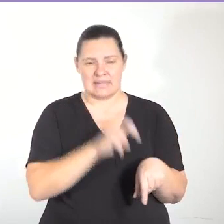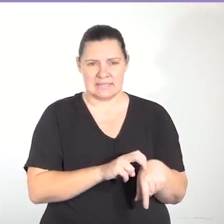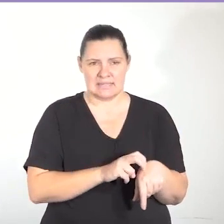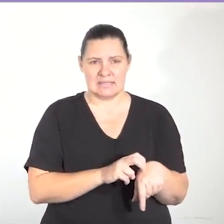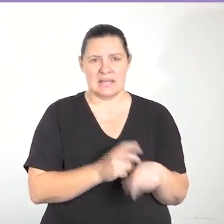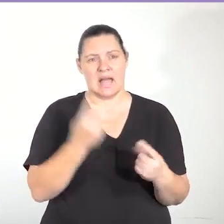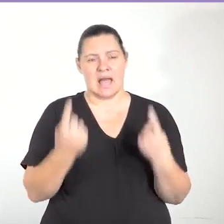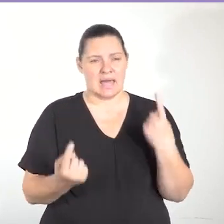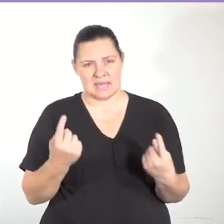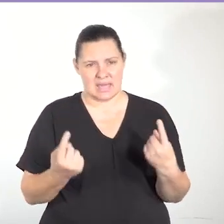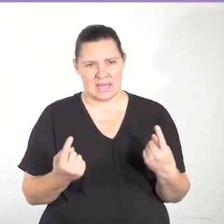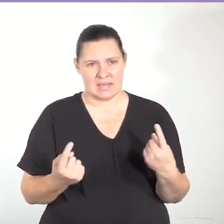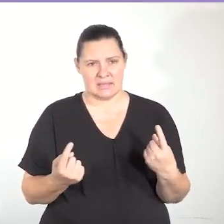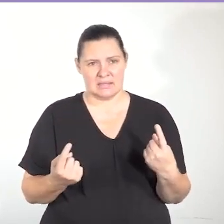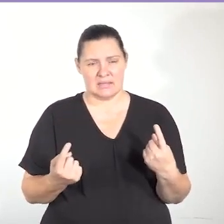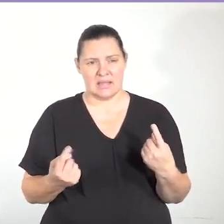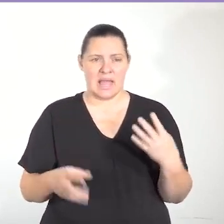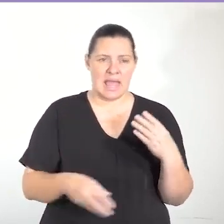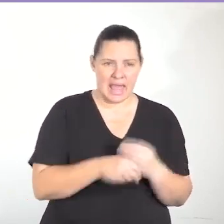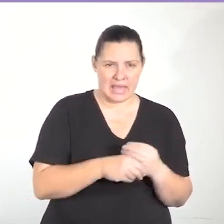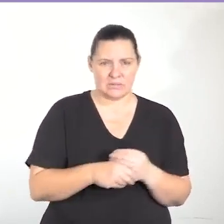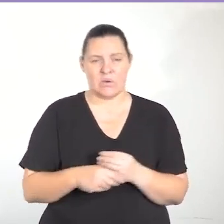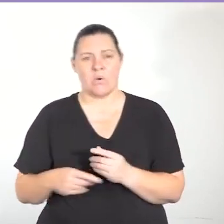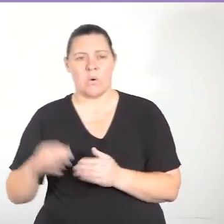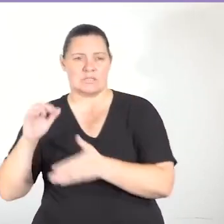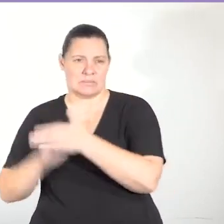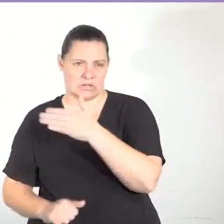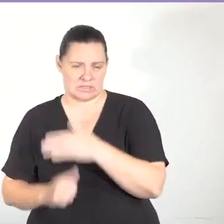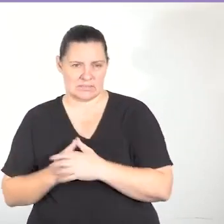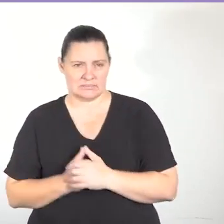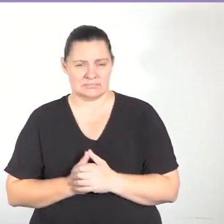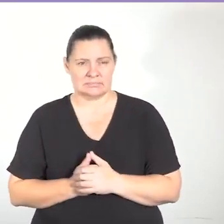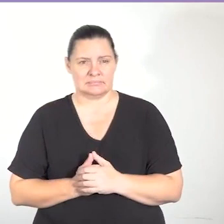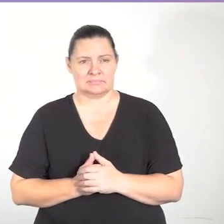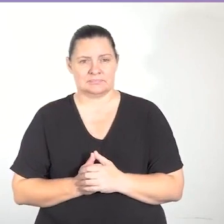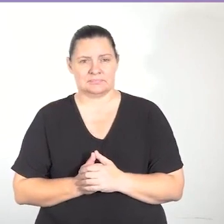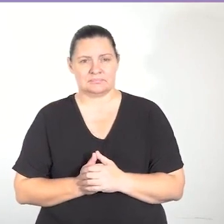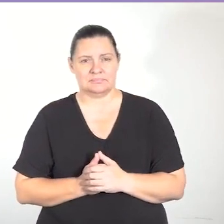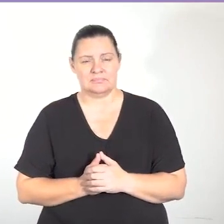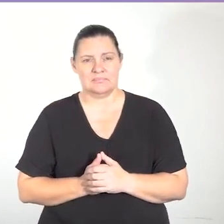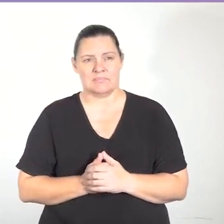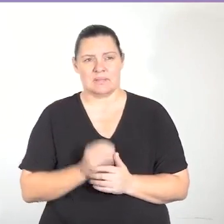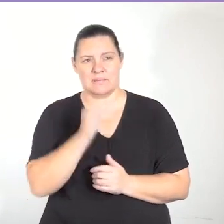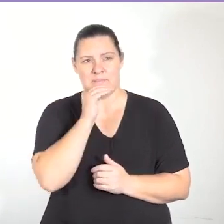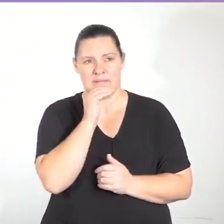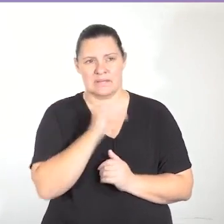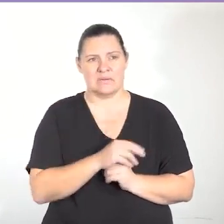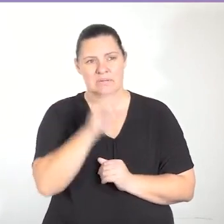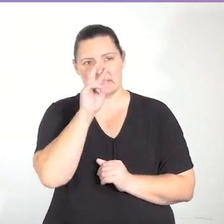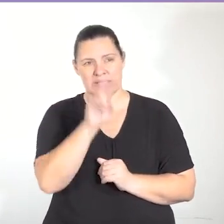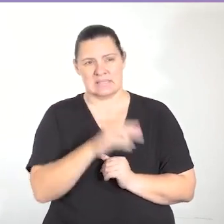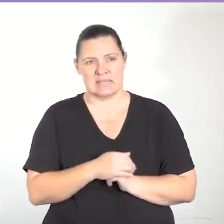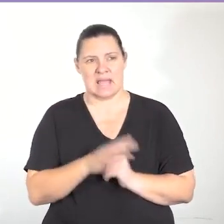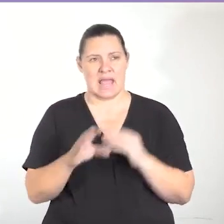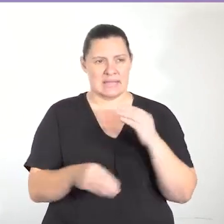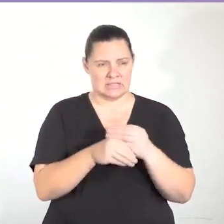need to work on either side of the addition or the subtraction. So now that means here, because we can